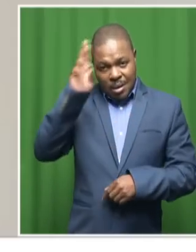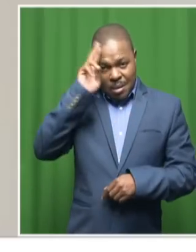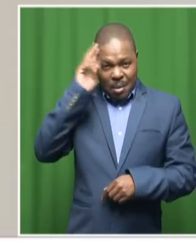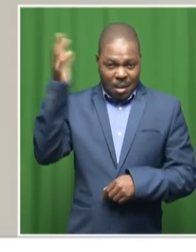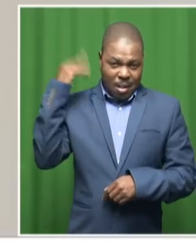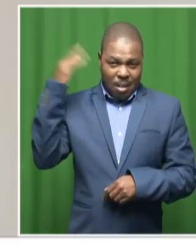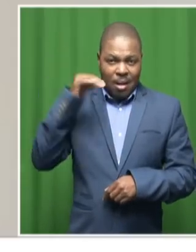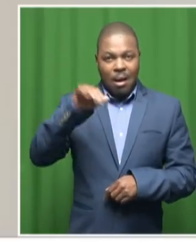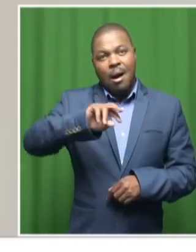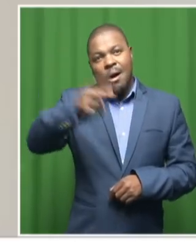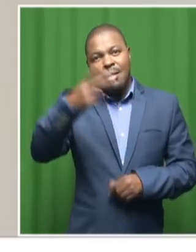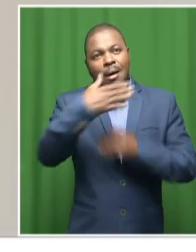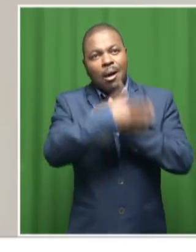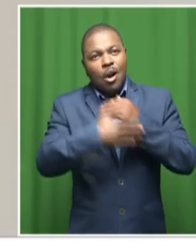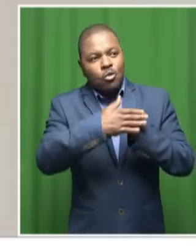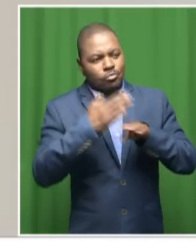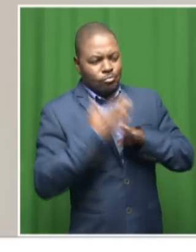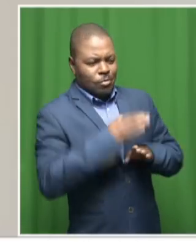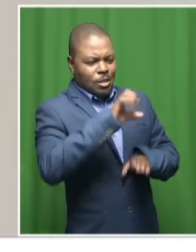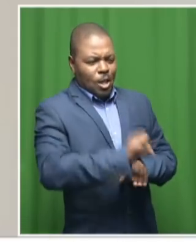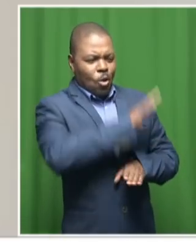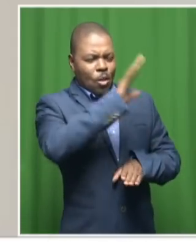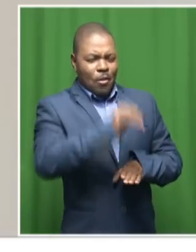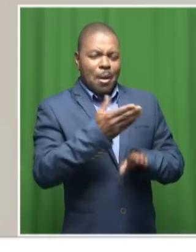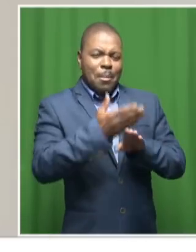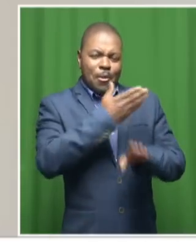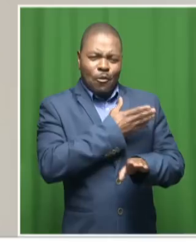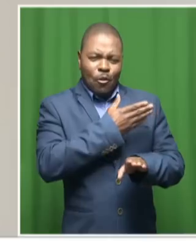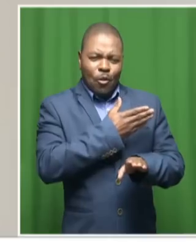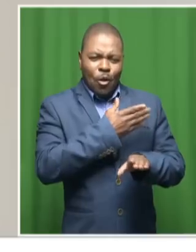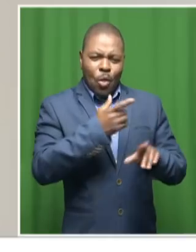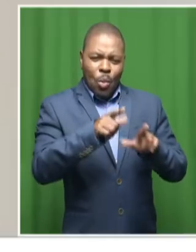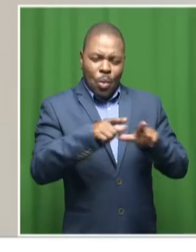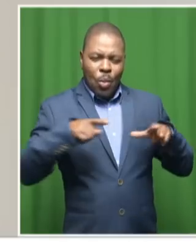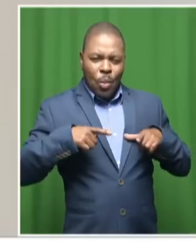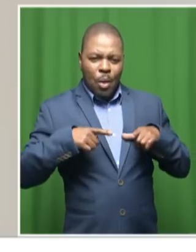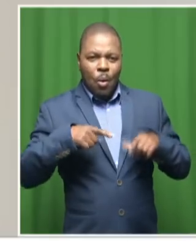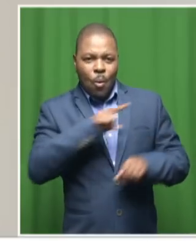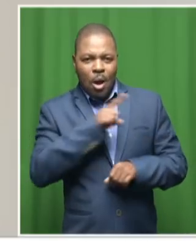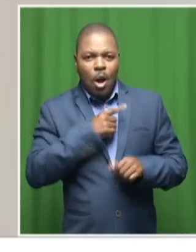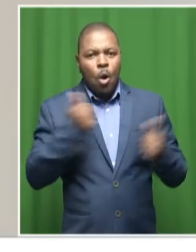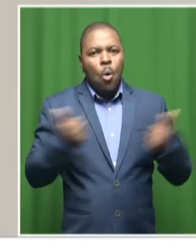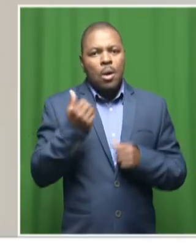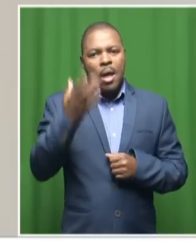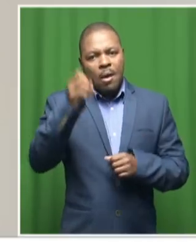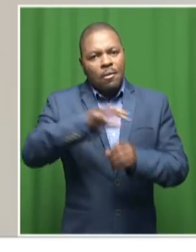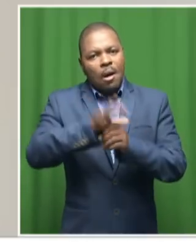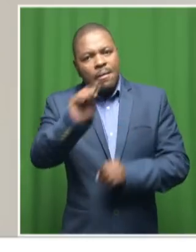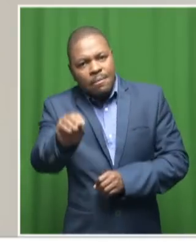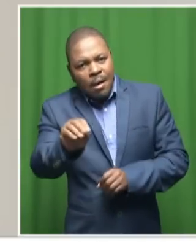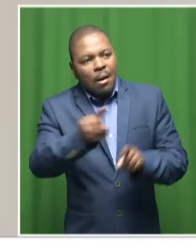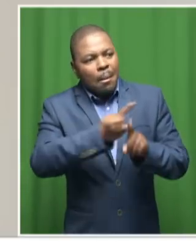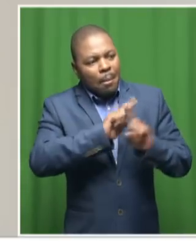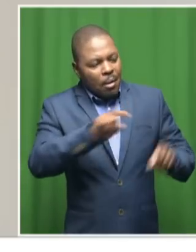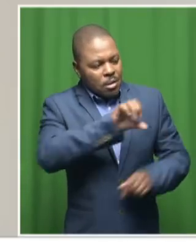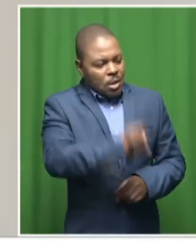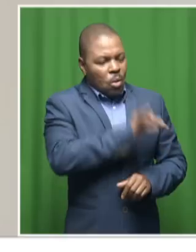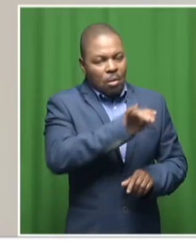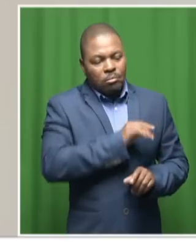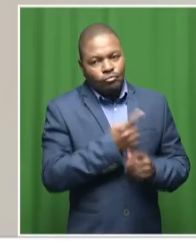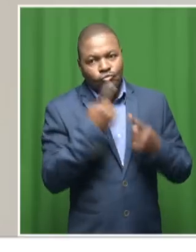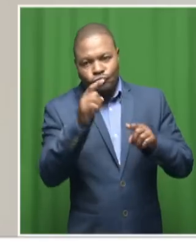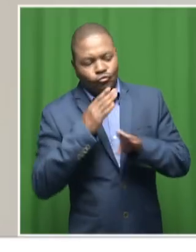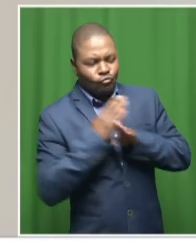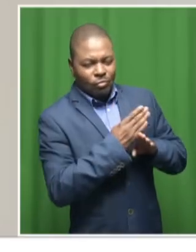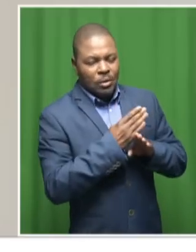us, locking down borders prematurely, when they already had the virus in their own countries. We must be very cautious of